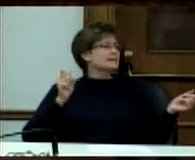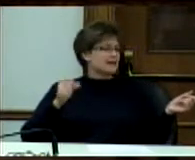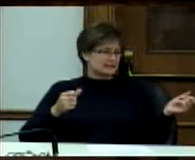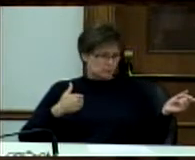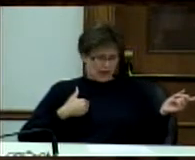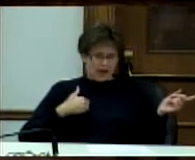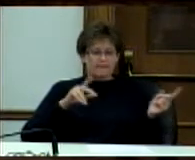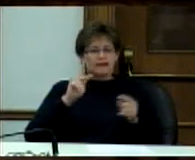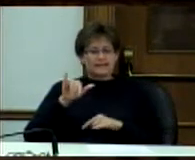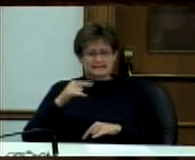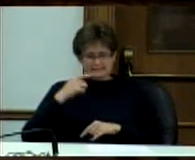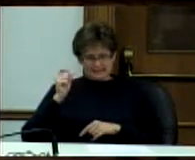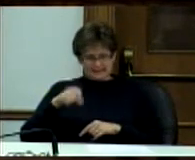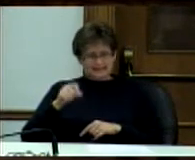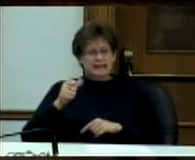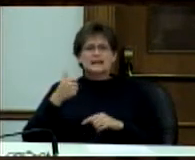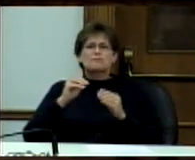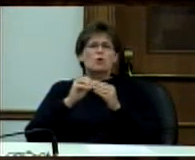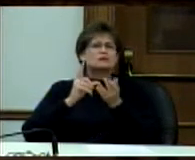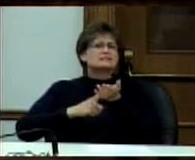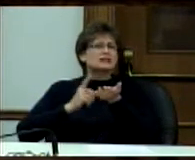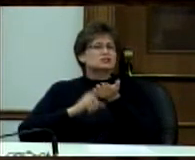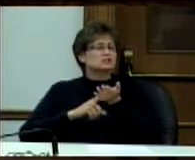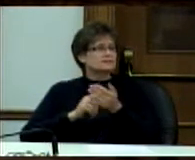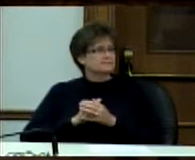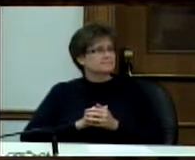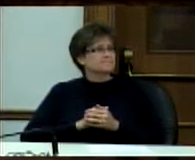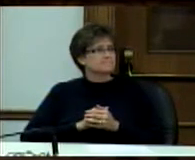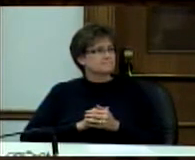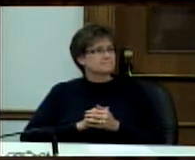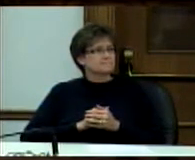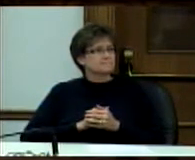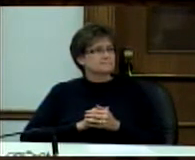approve? Yes. We do. Any further discussion?